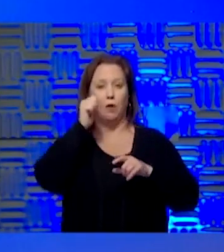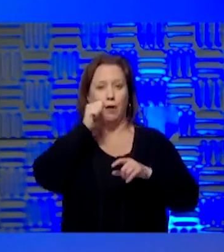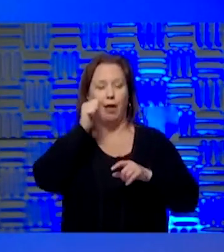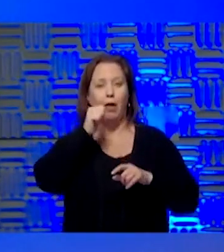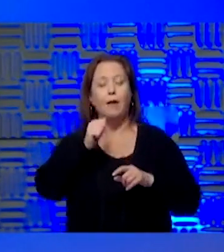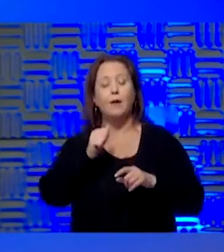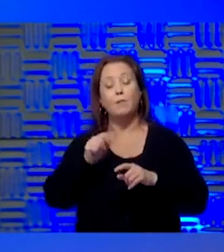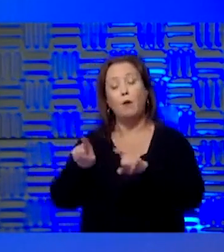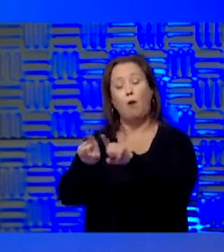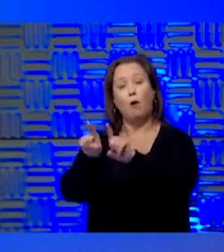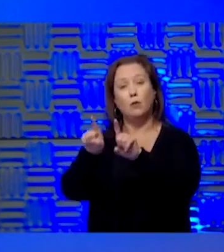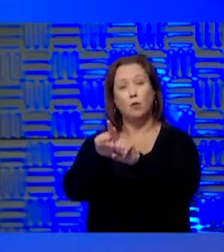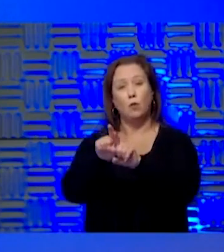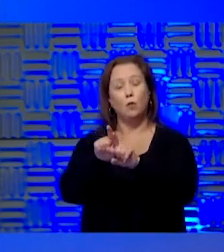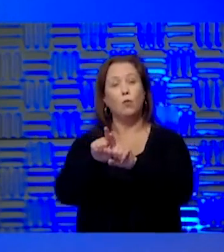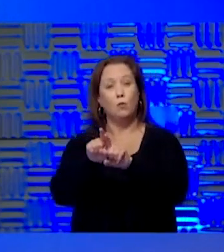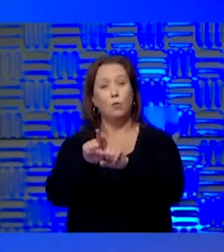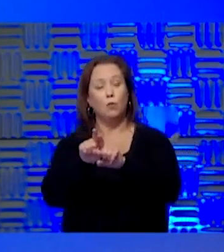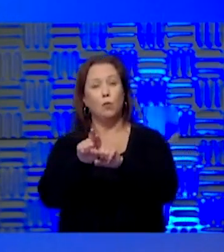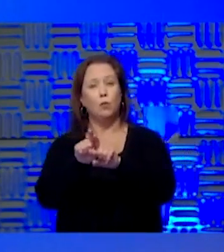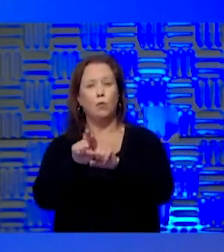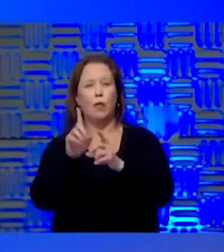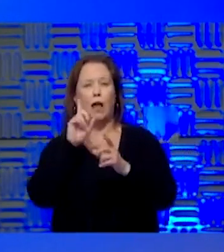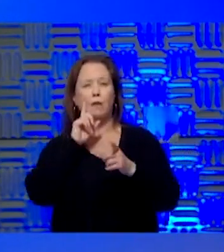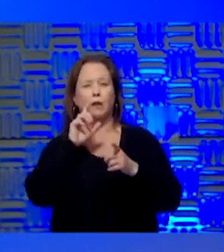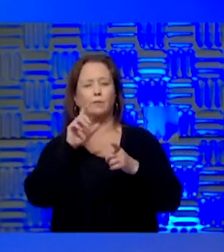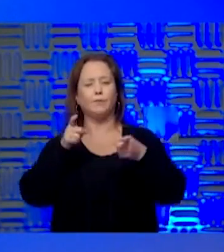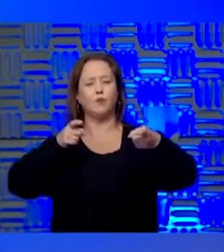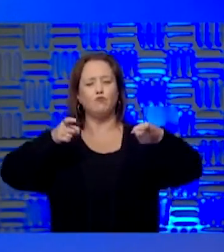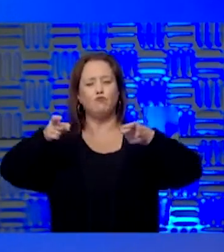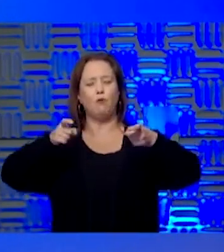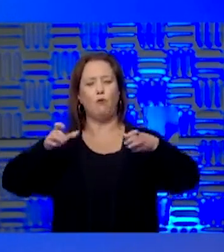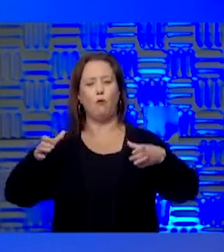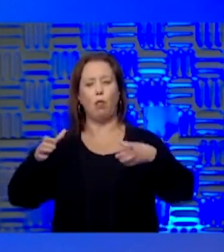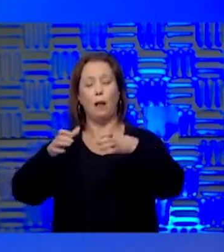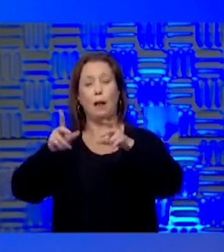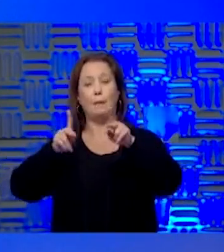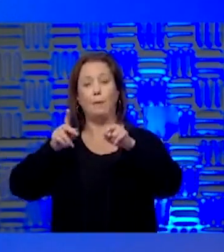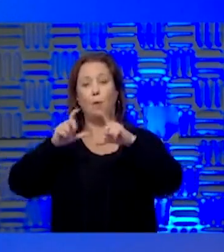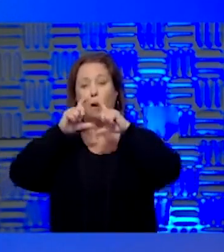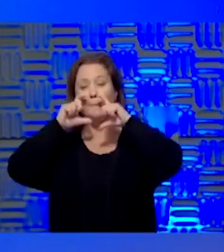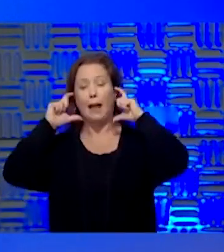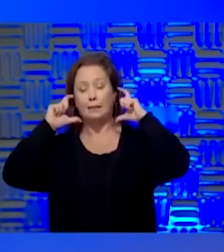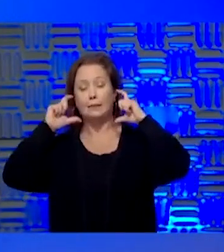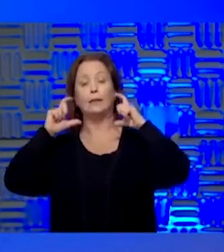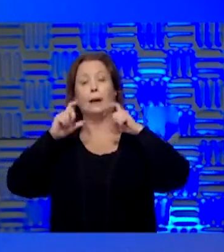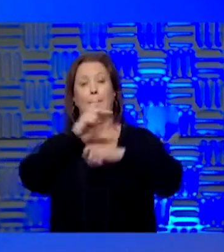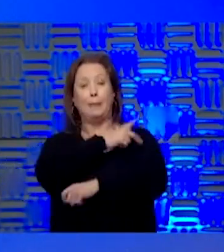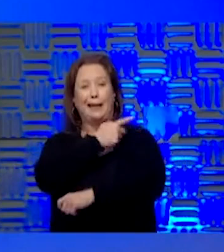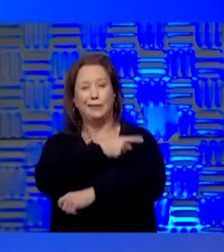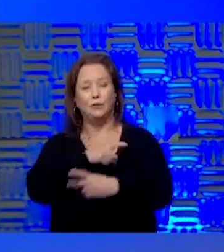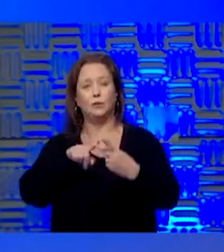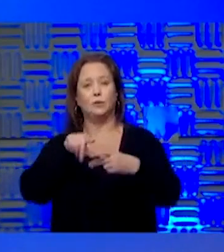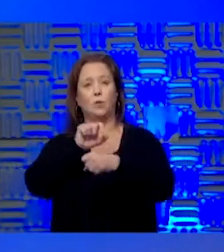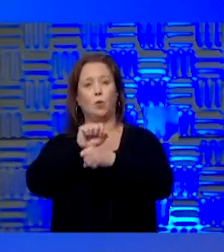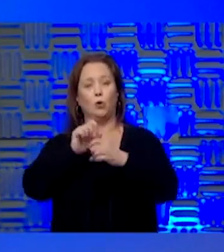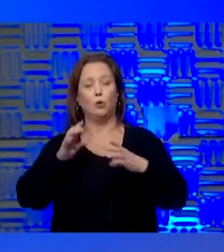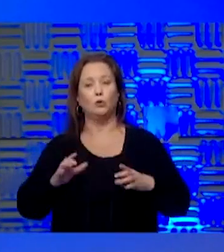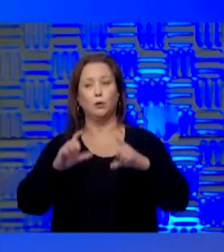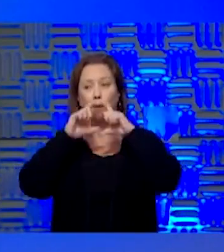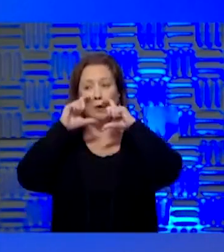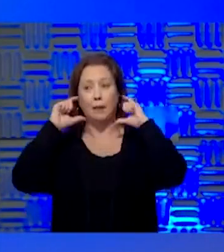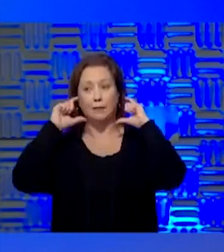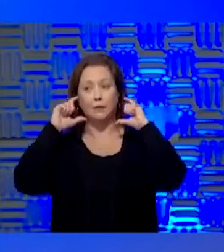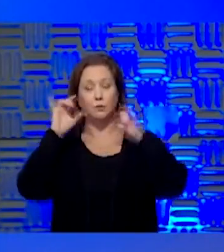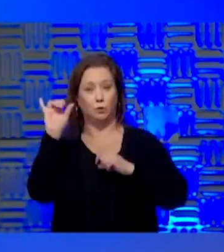in addition, we're also going to be having somewhat of a source control by having people wear masks, patients, employees, things of that nature.